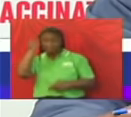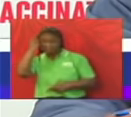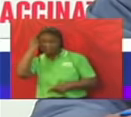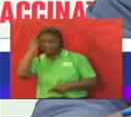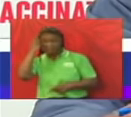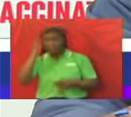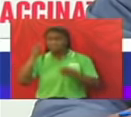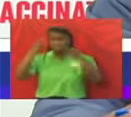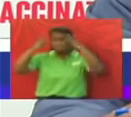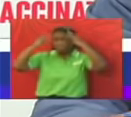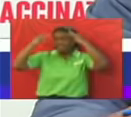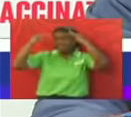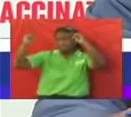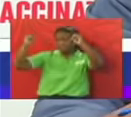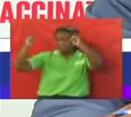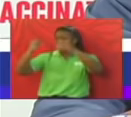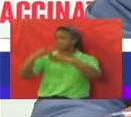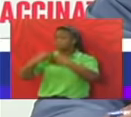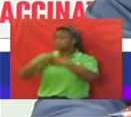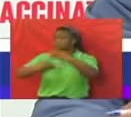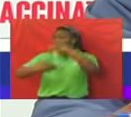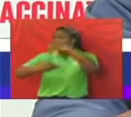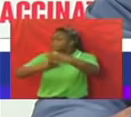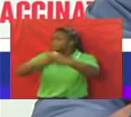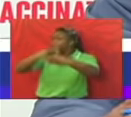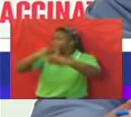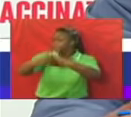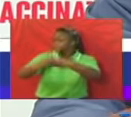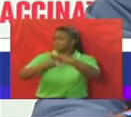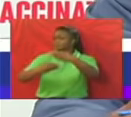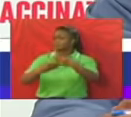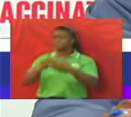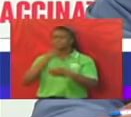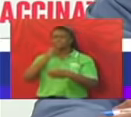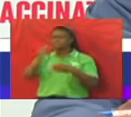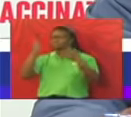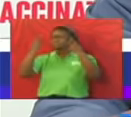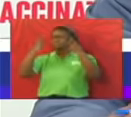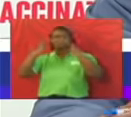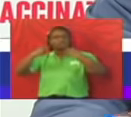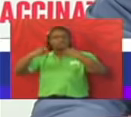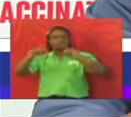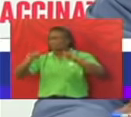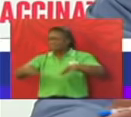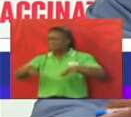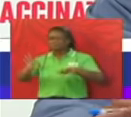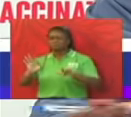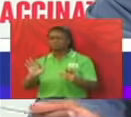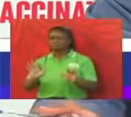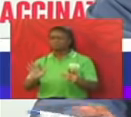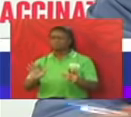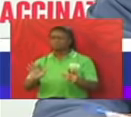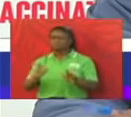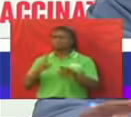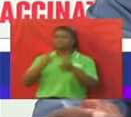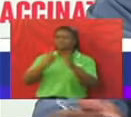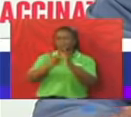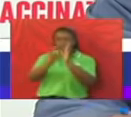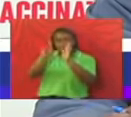the vaccination program is not a vaccine trial. While the CDC and these other agencies may continue to collect information